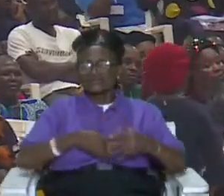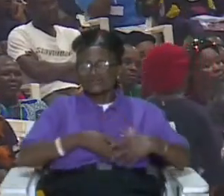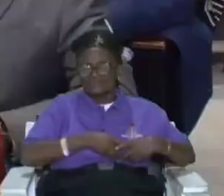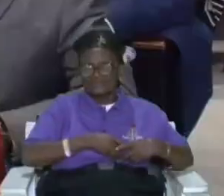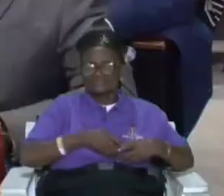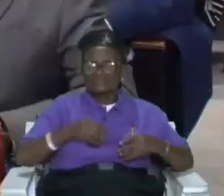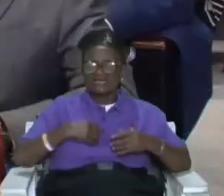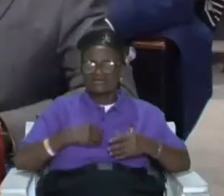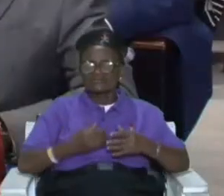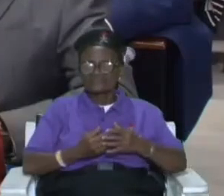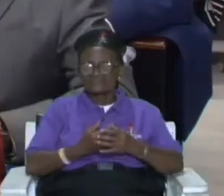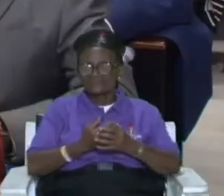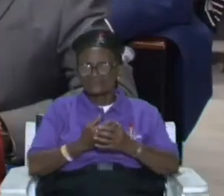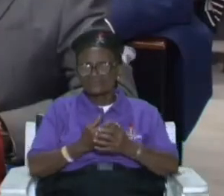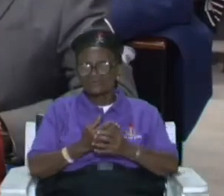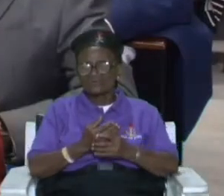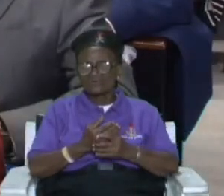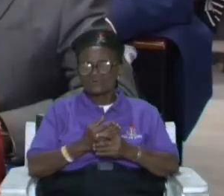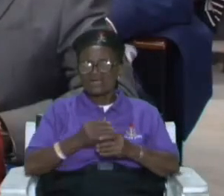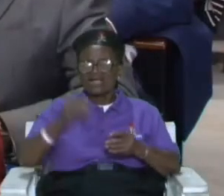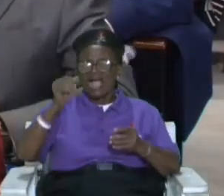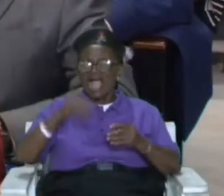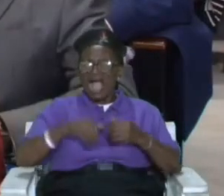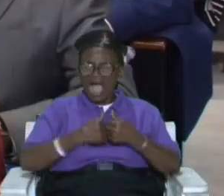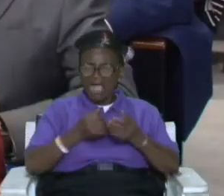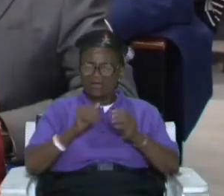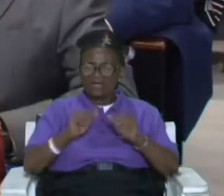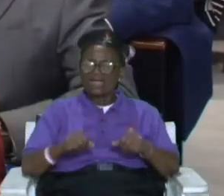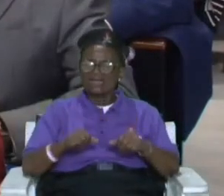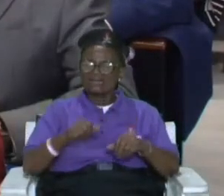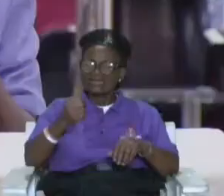How can anybody fake that?